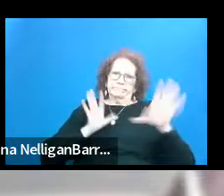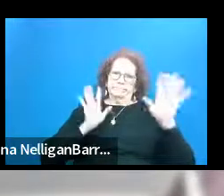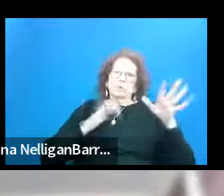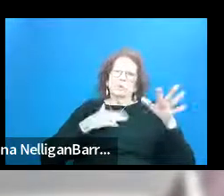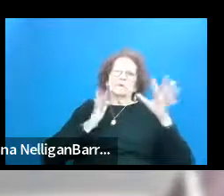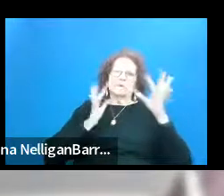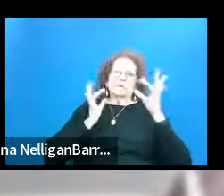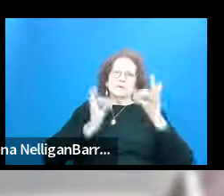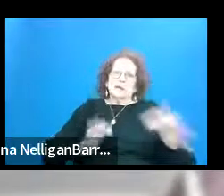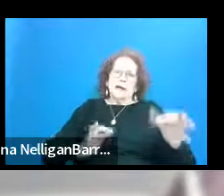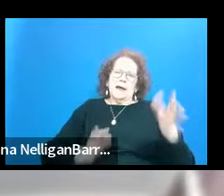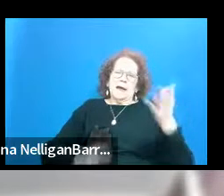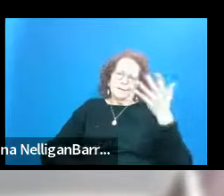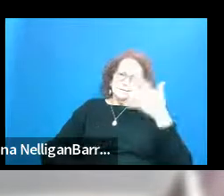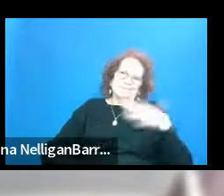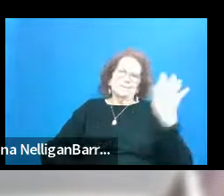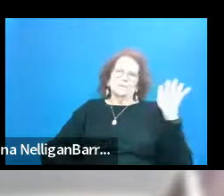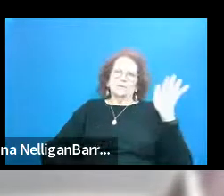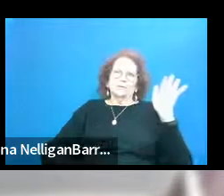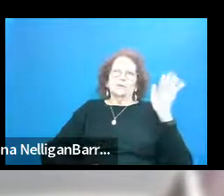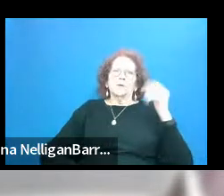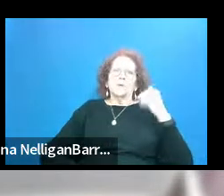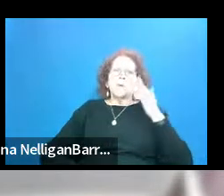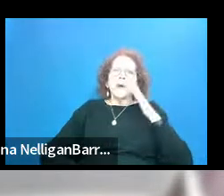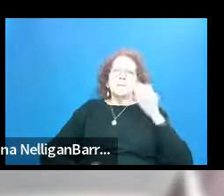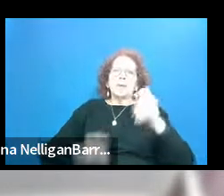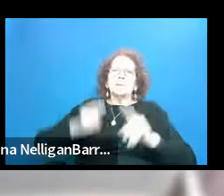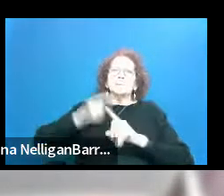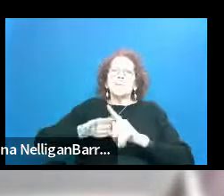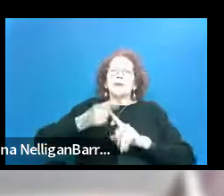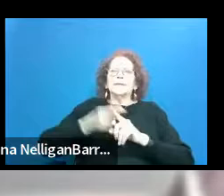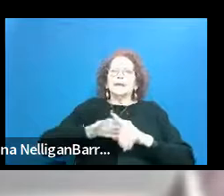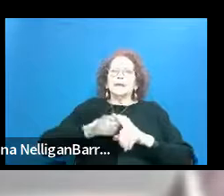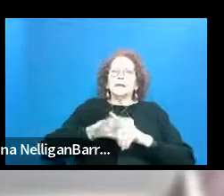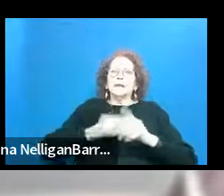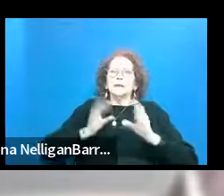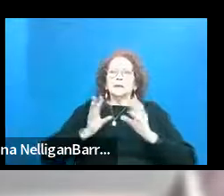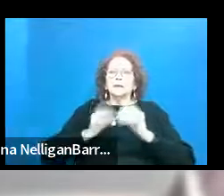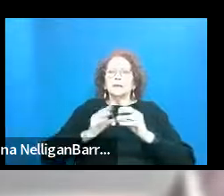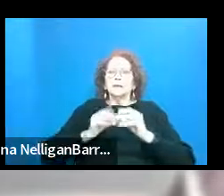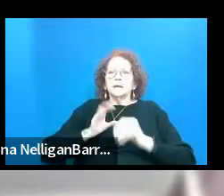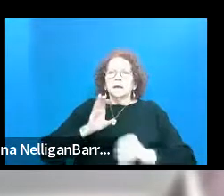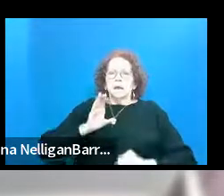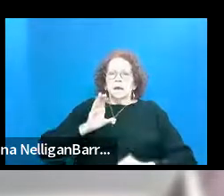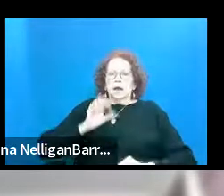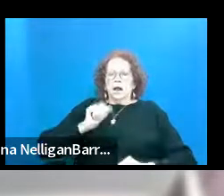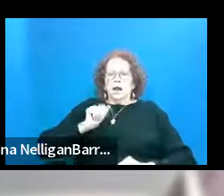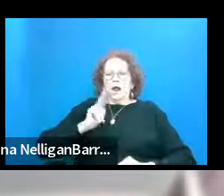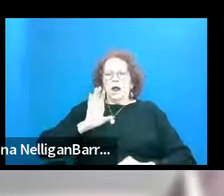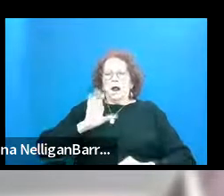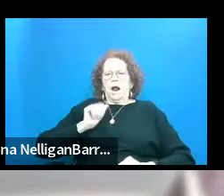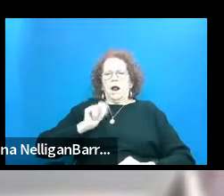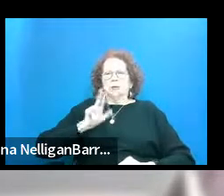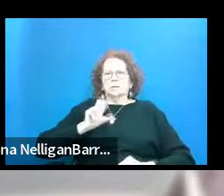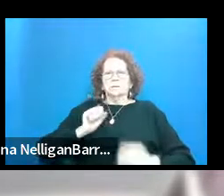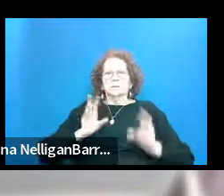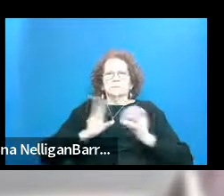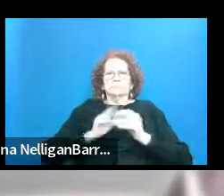now move to a monthly caucus in person. So we're going to move in that